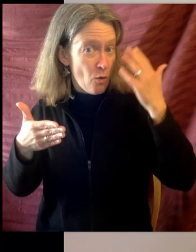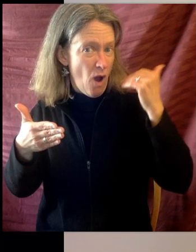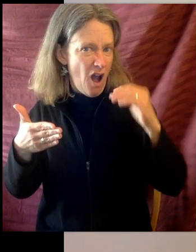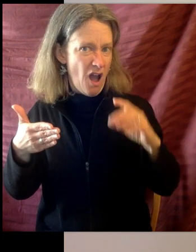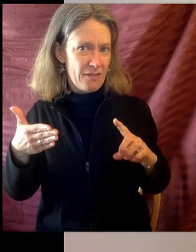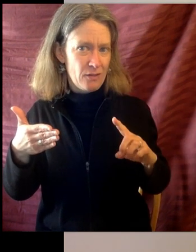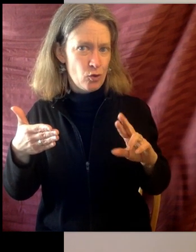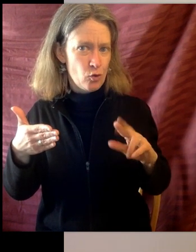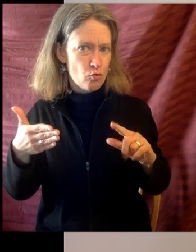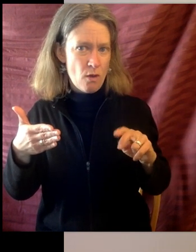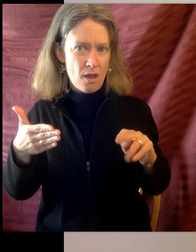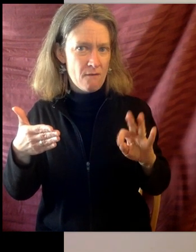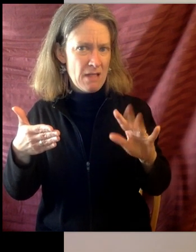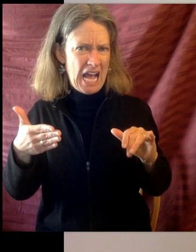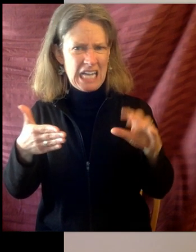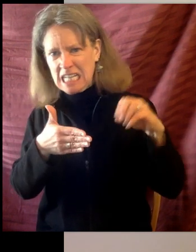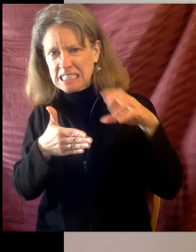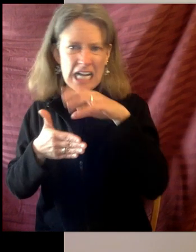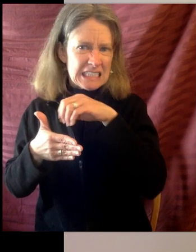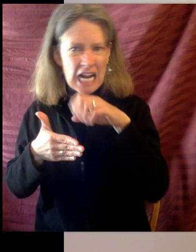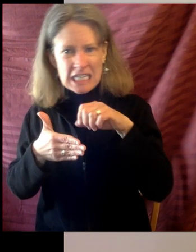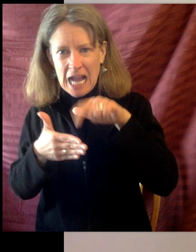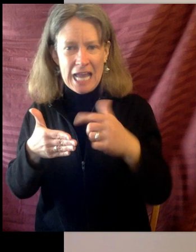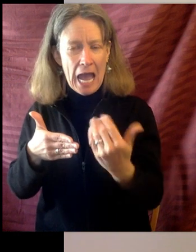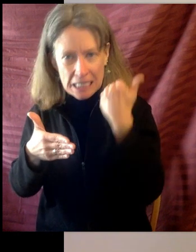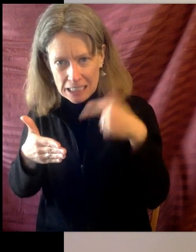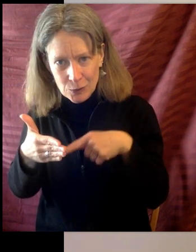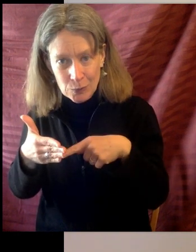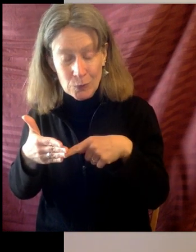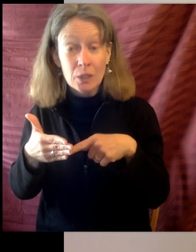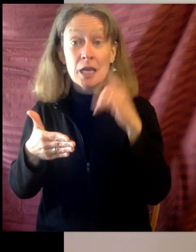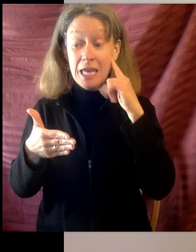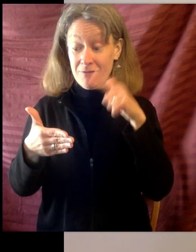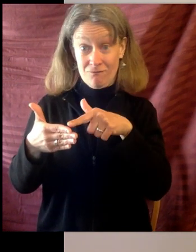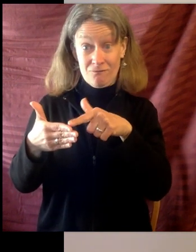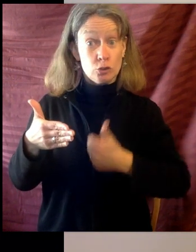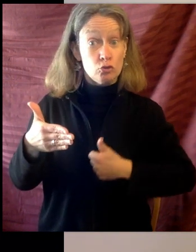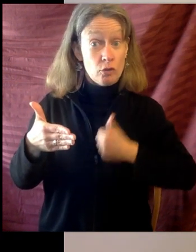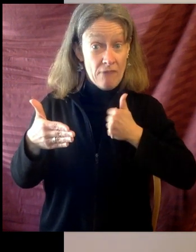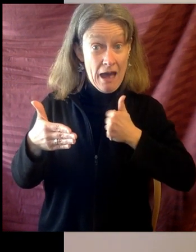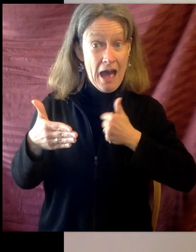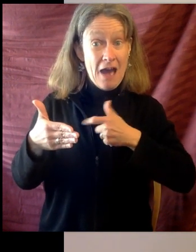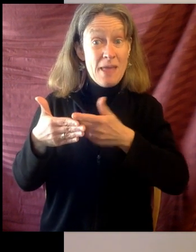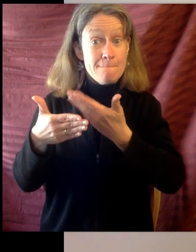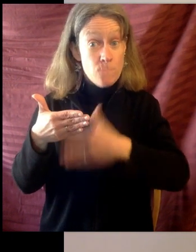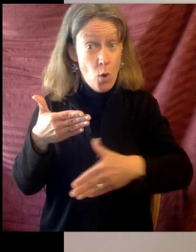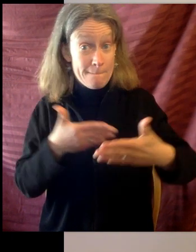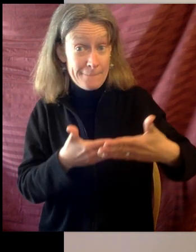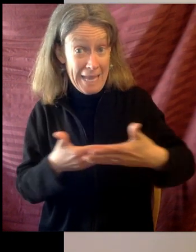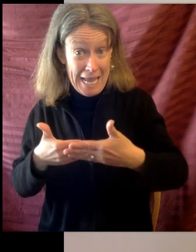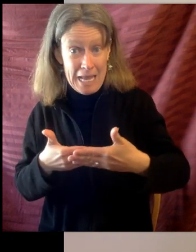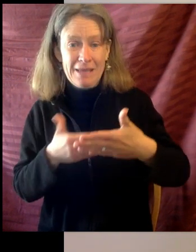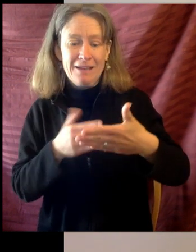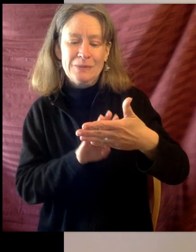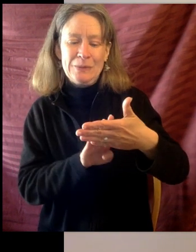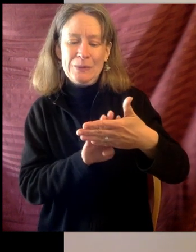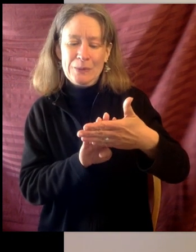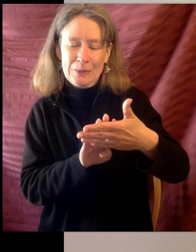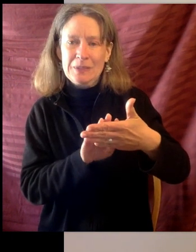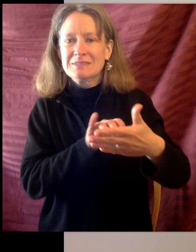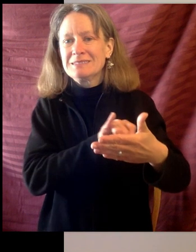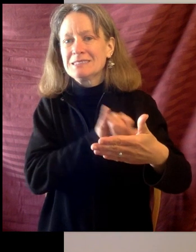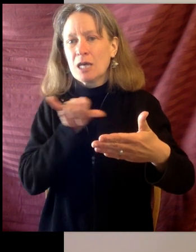you. If you survive, then your babies will probably look like you with no spines. So we'll